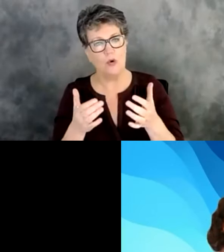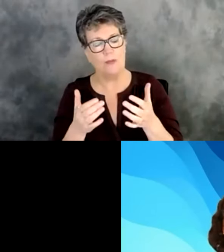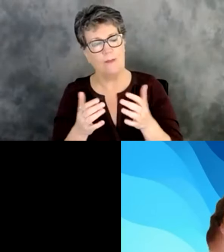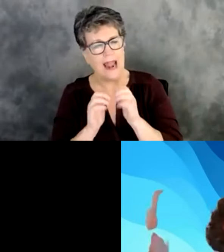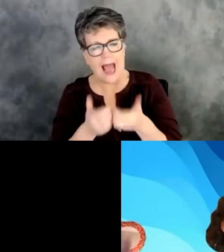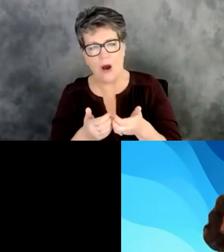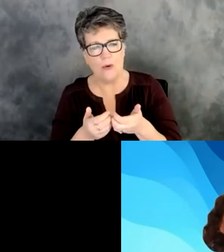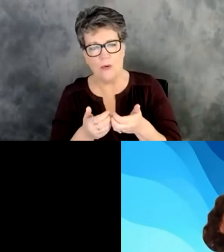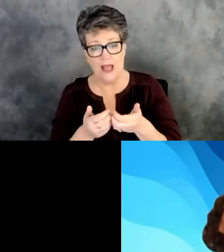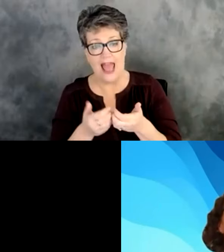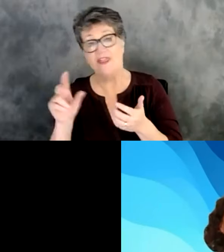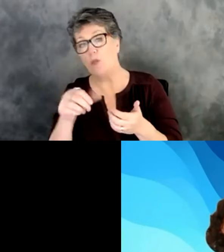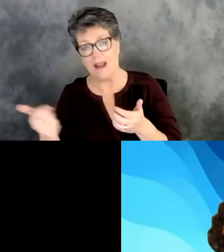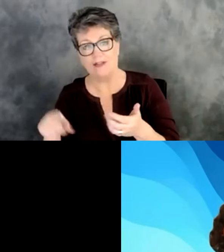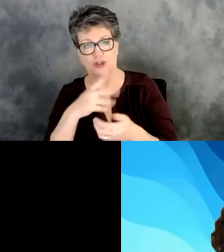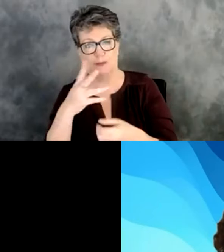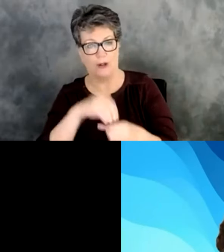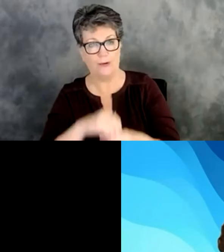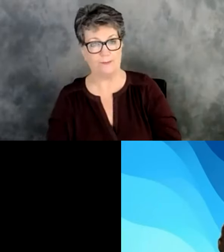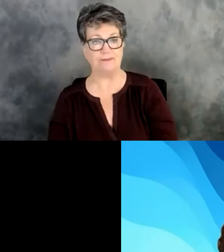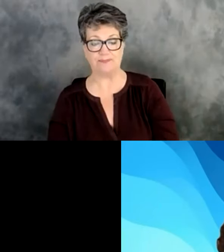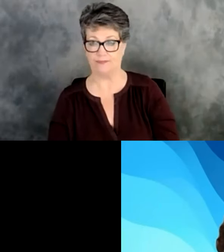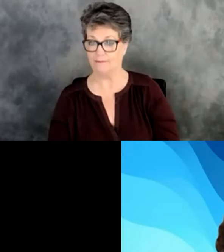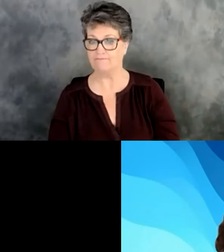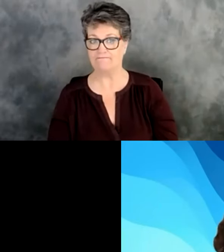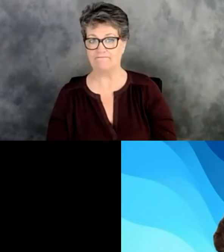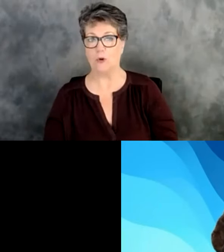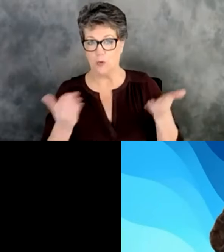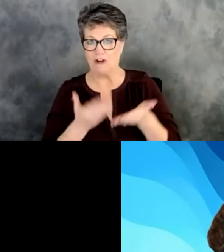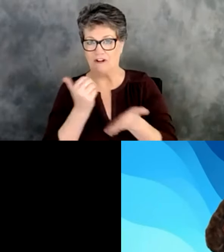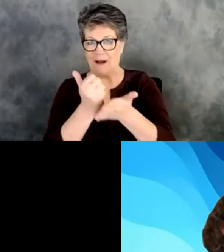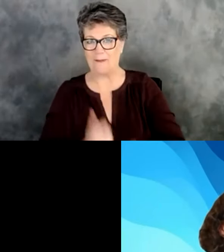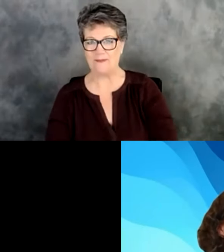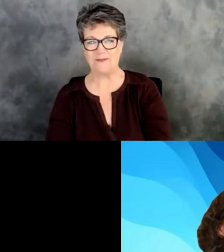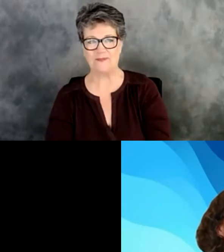to do those, and then what else should be in the mix. Very great. Helpful.